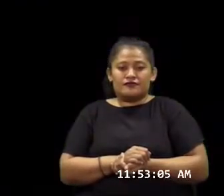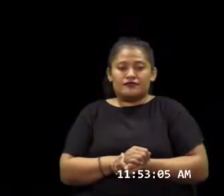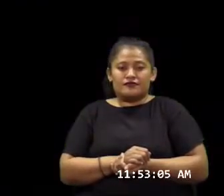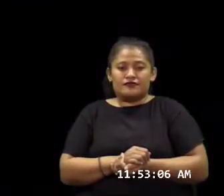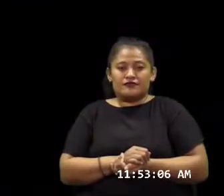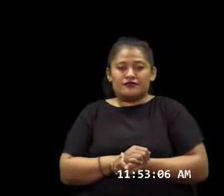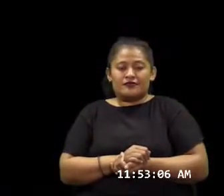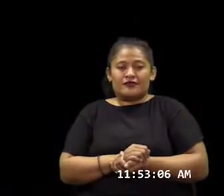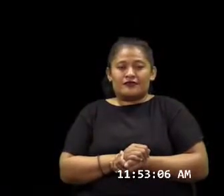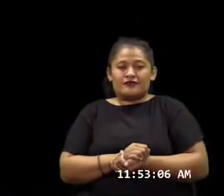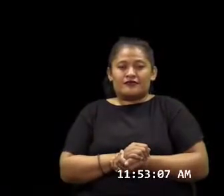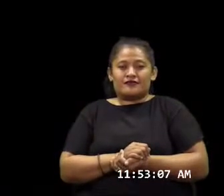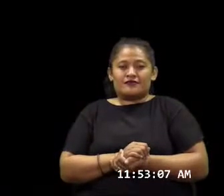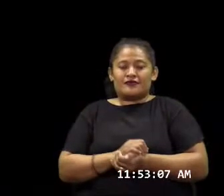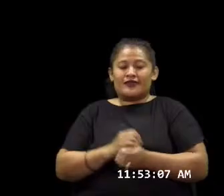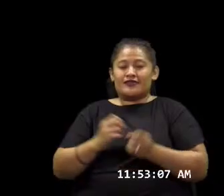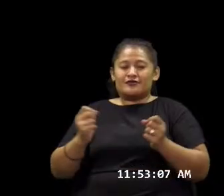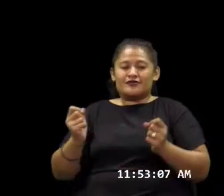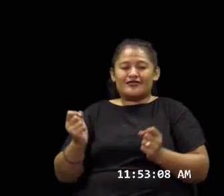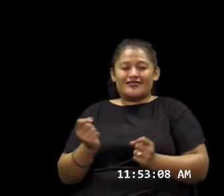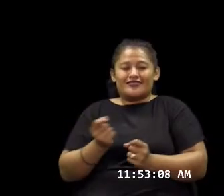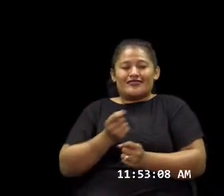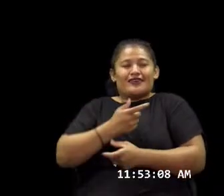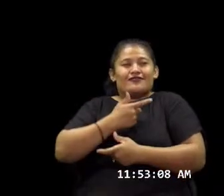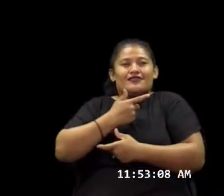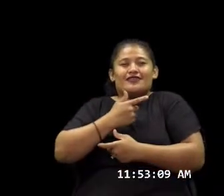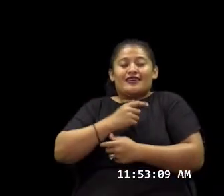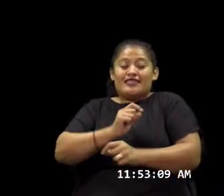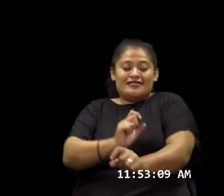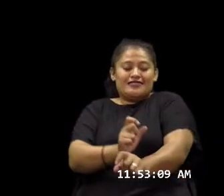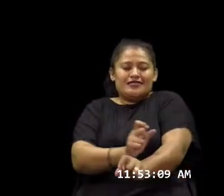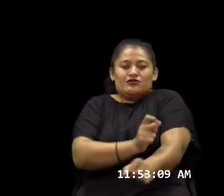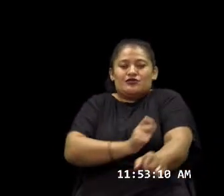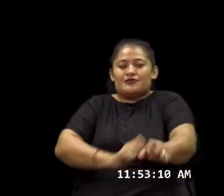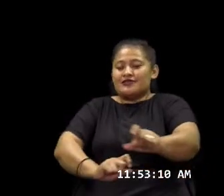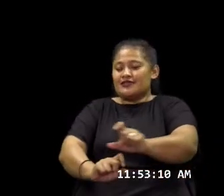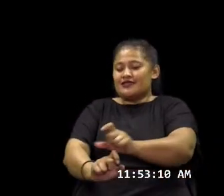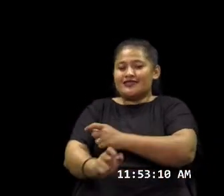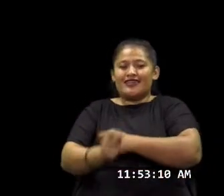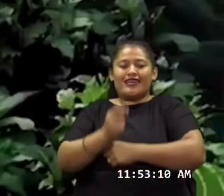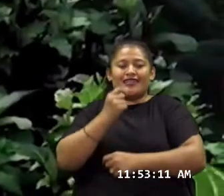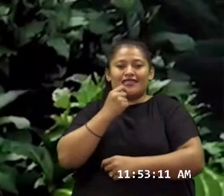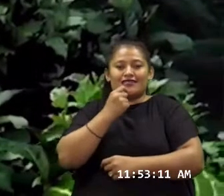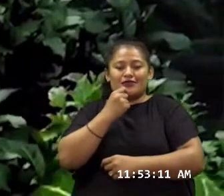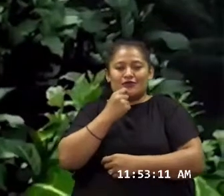I smirked in laughter because it tickled me a little.